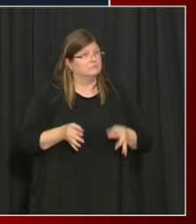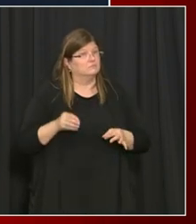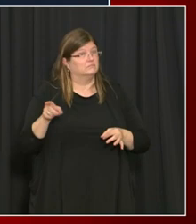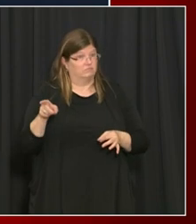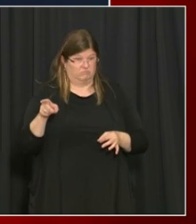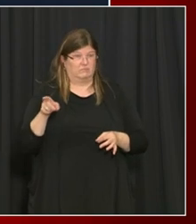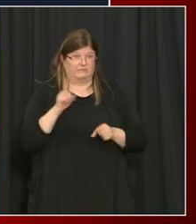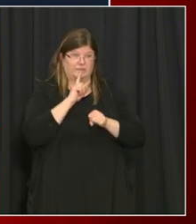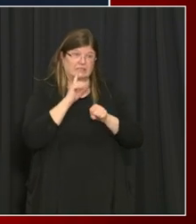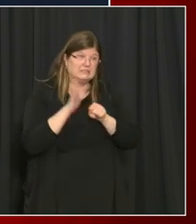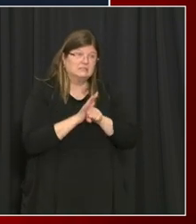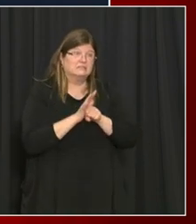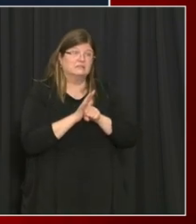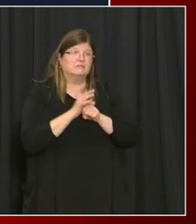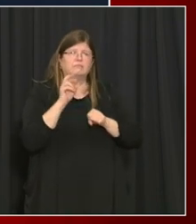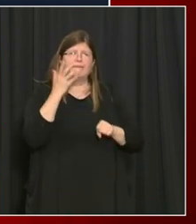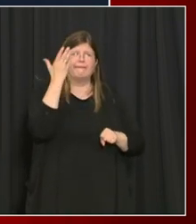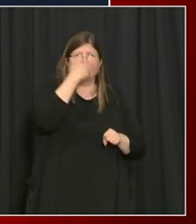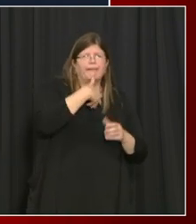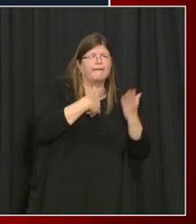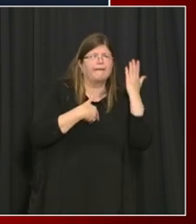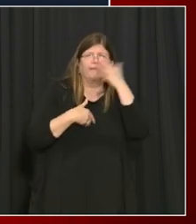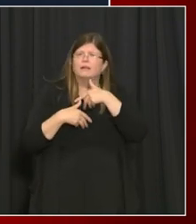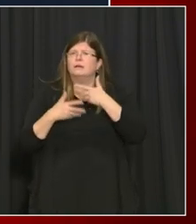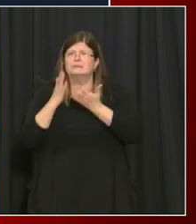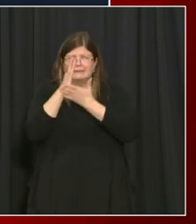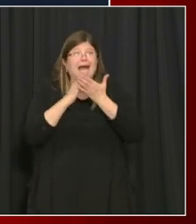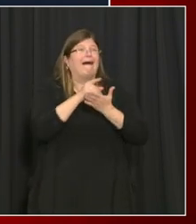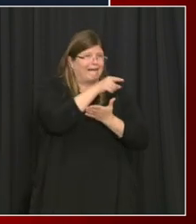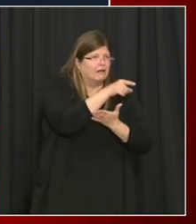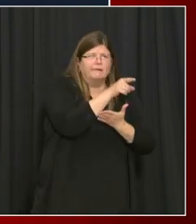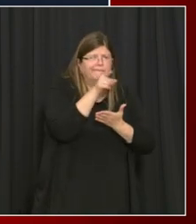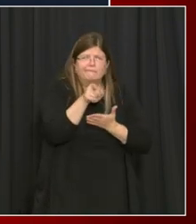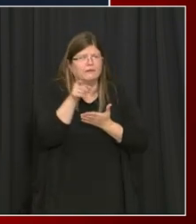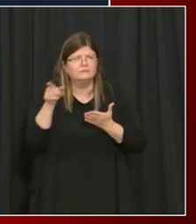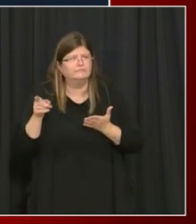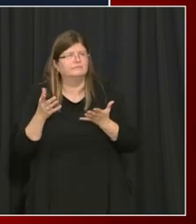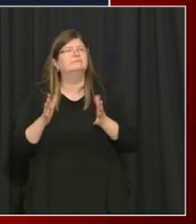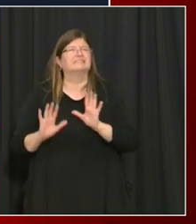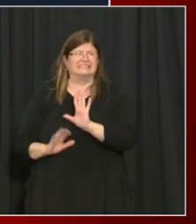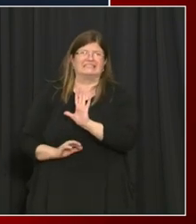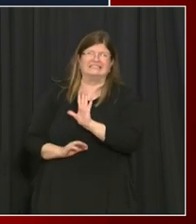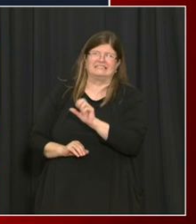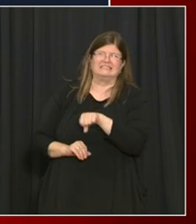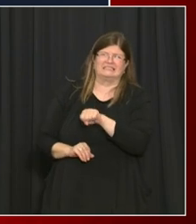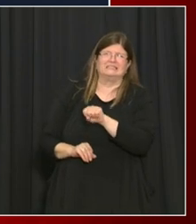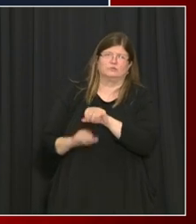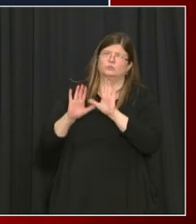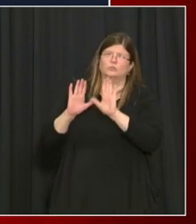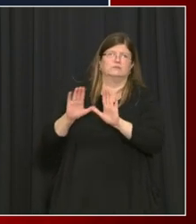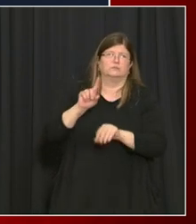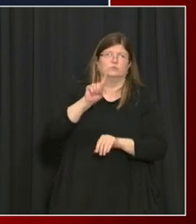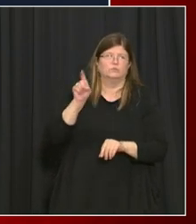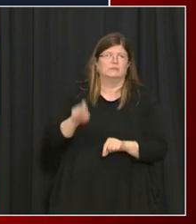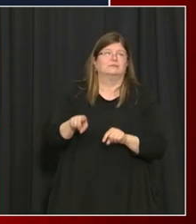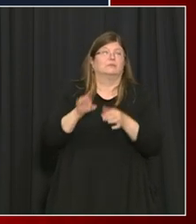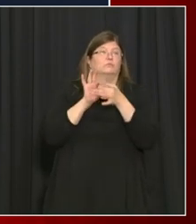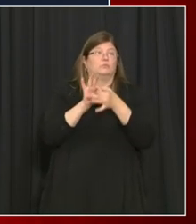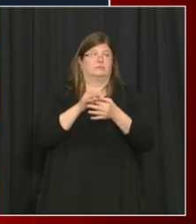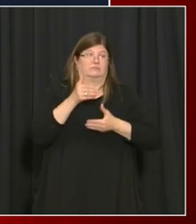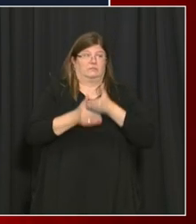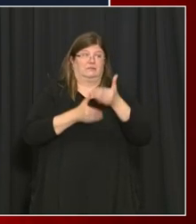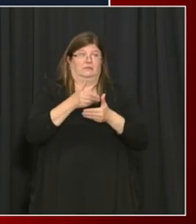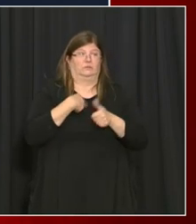tell you what day they started experiencing symptoms. It's a great question. So there's a couple of processes that we